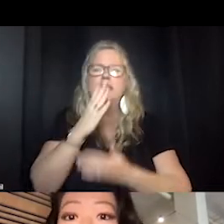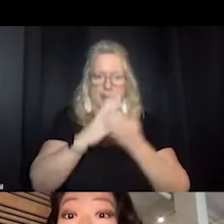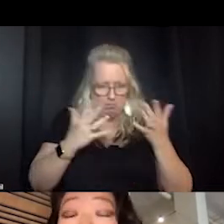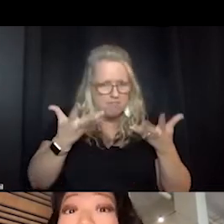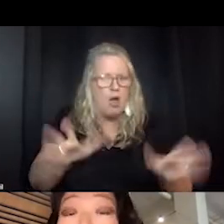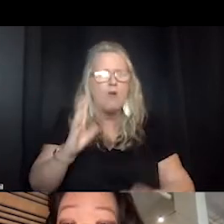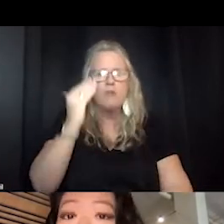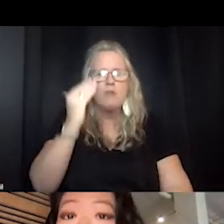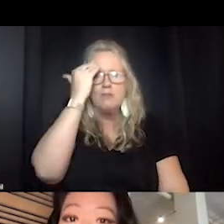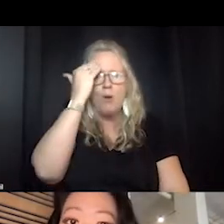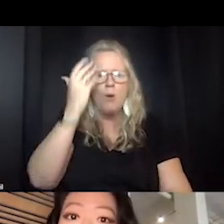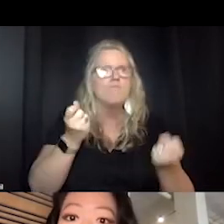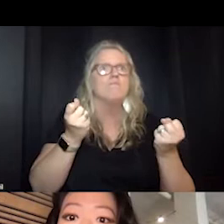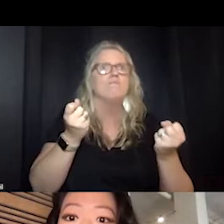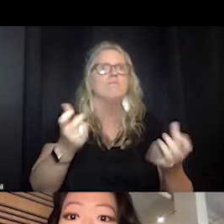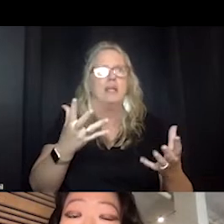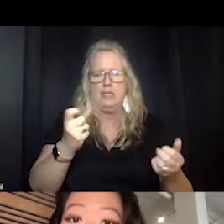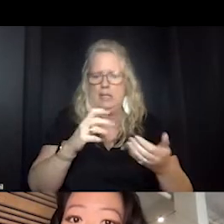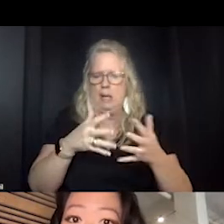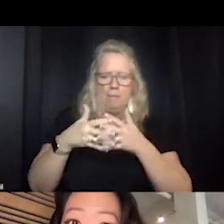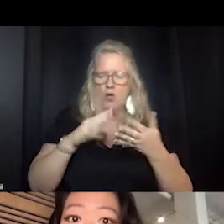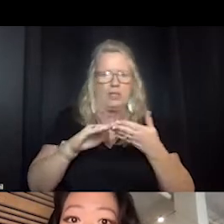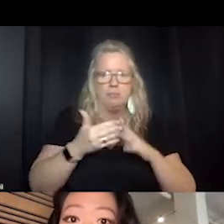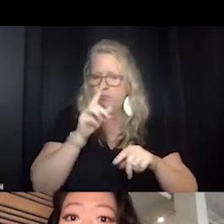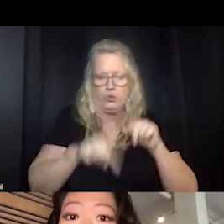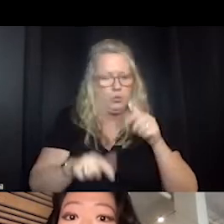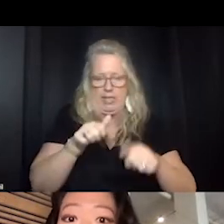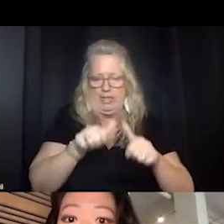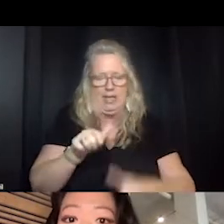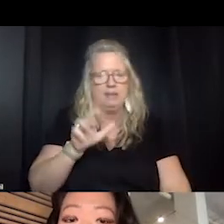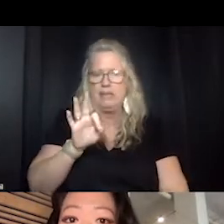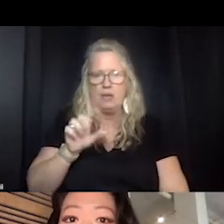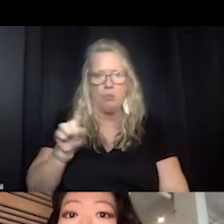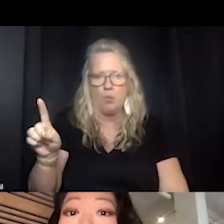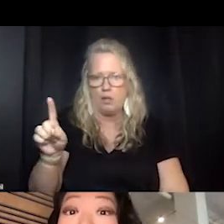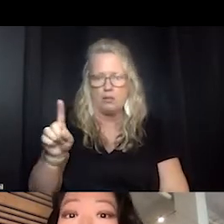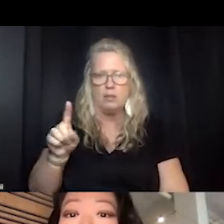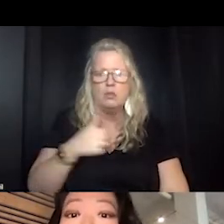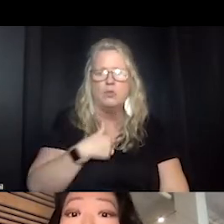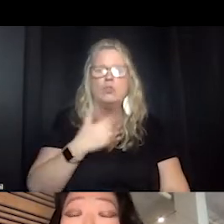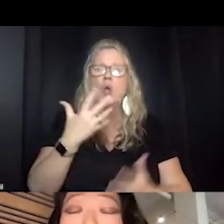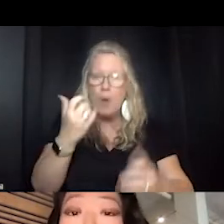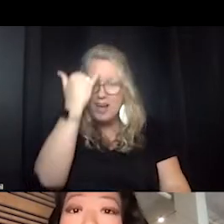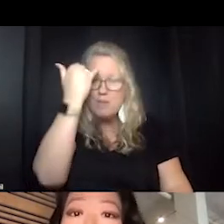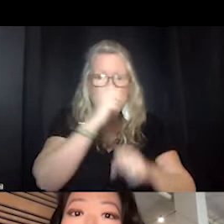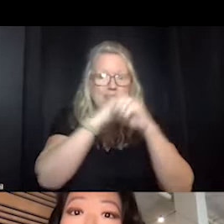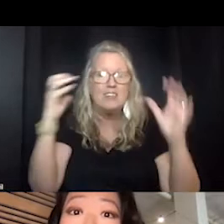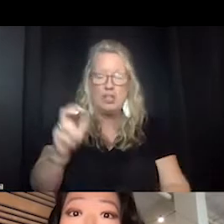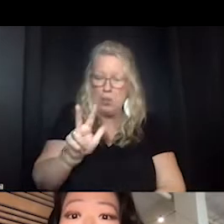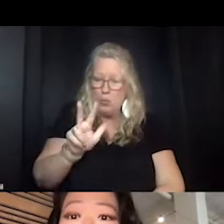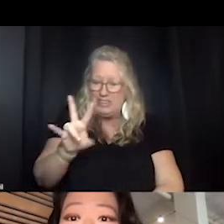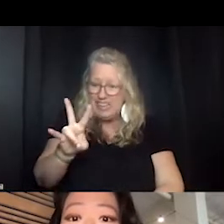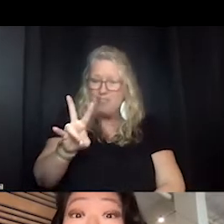know that in many American cities, you can't text 911. I want you to imagine that there are 37